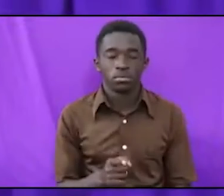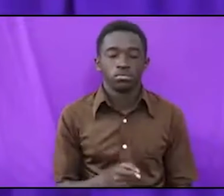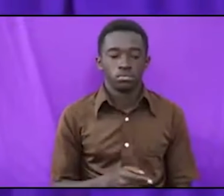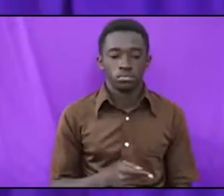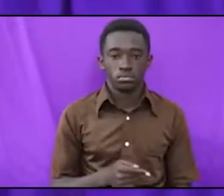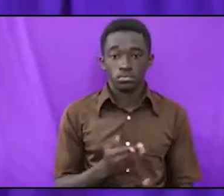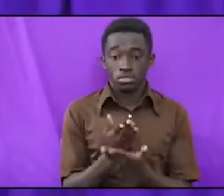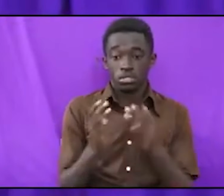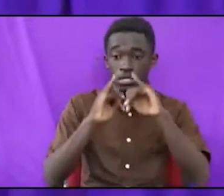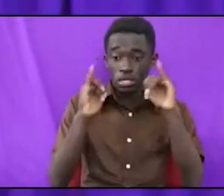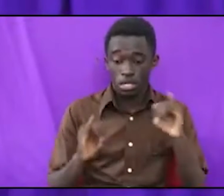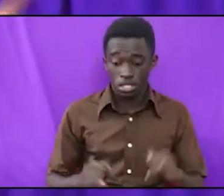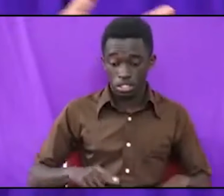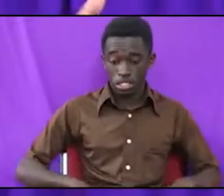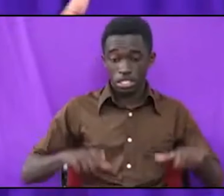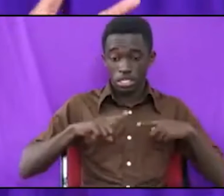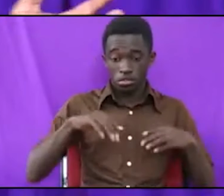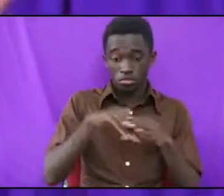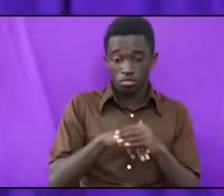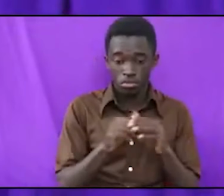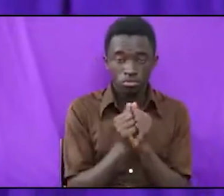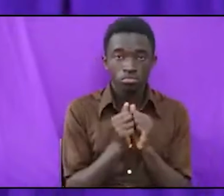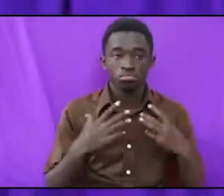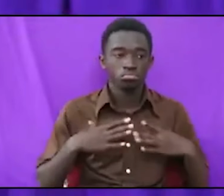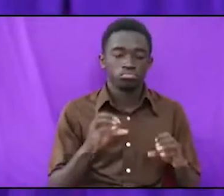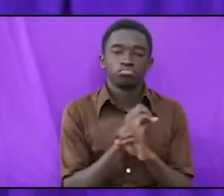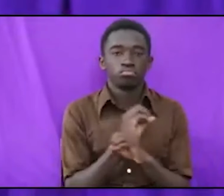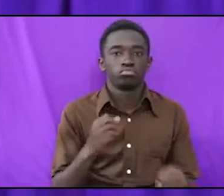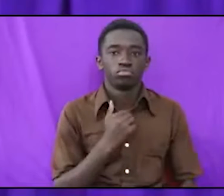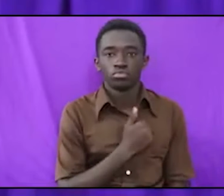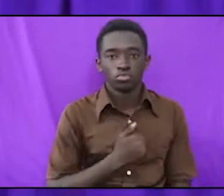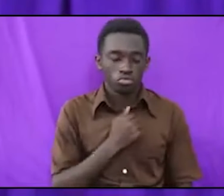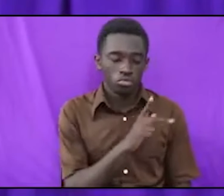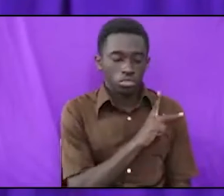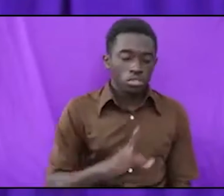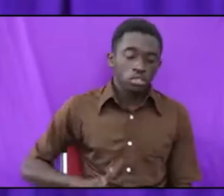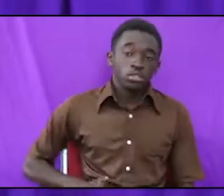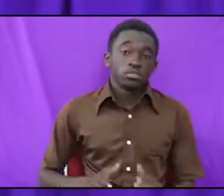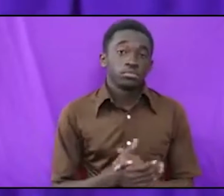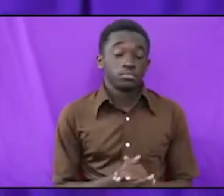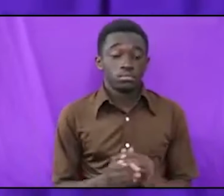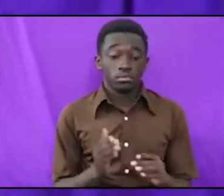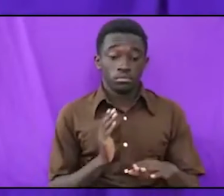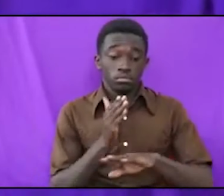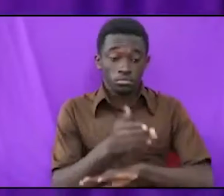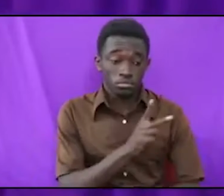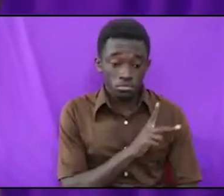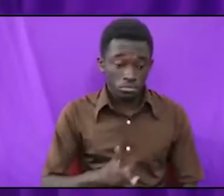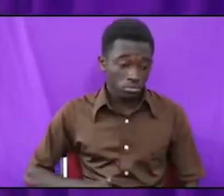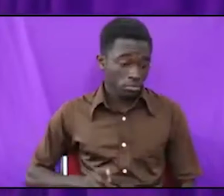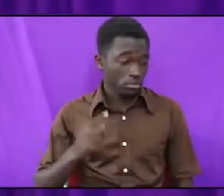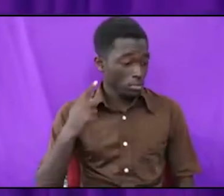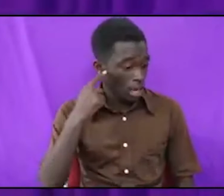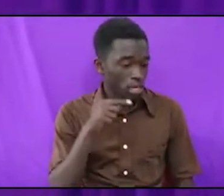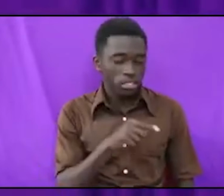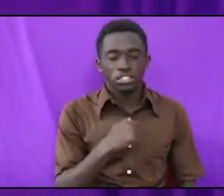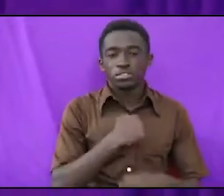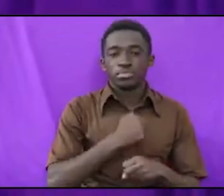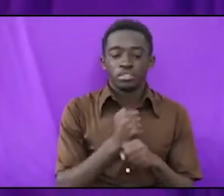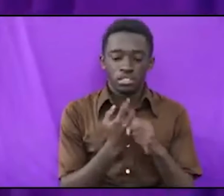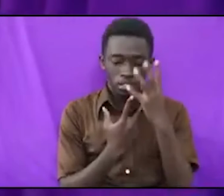here. So pole mfalme. After the king heard that, he was so annoyed. And so